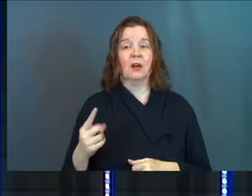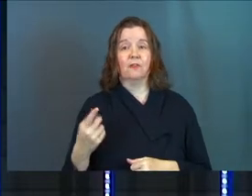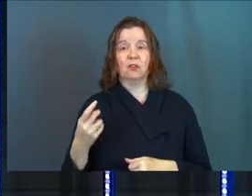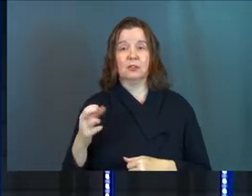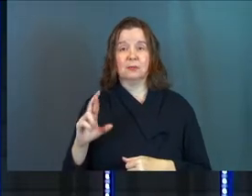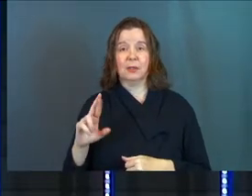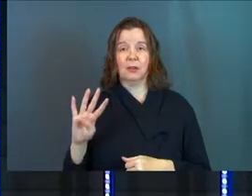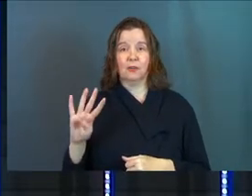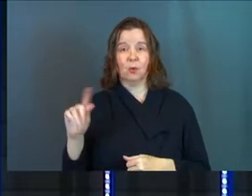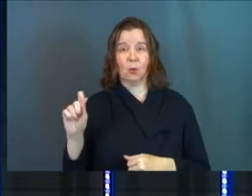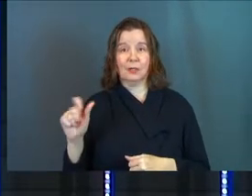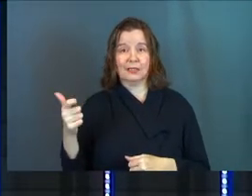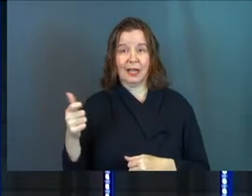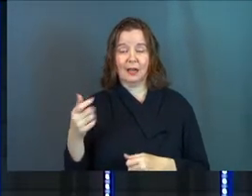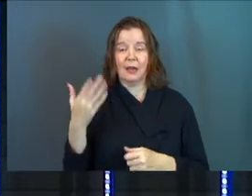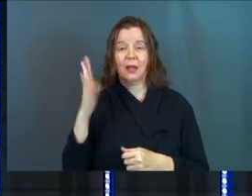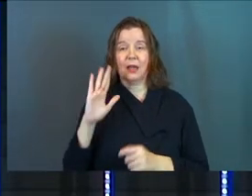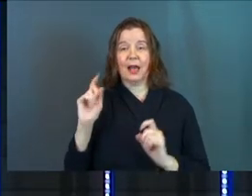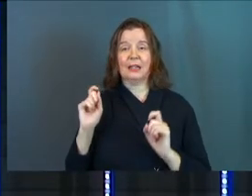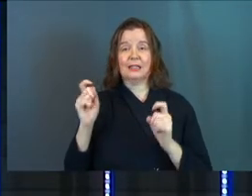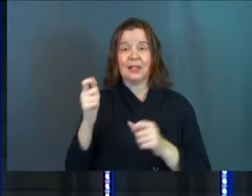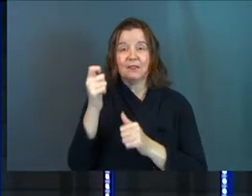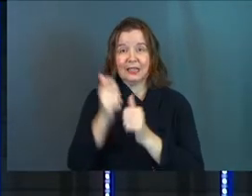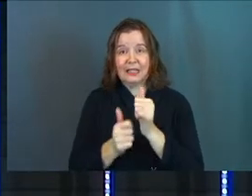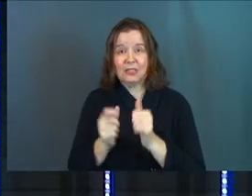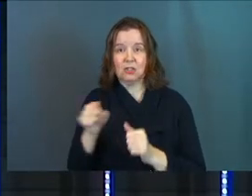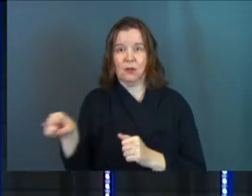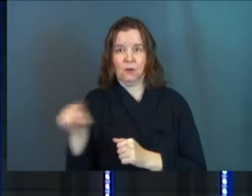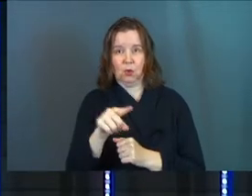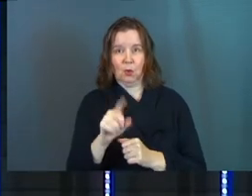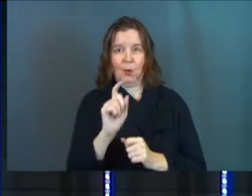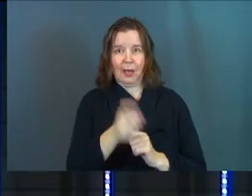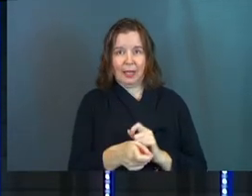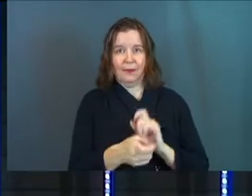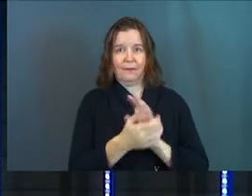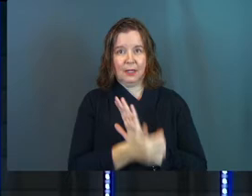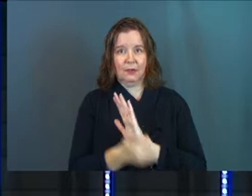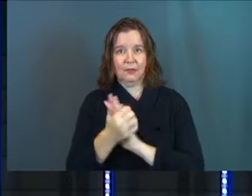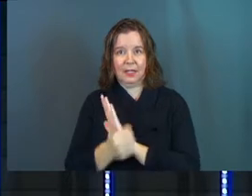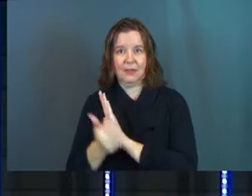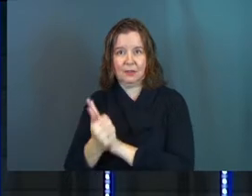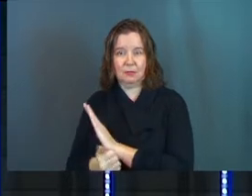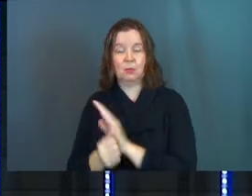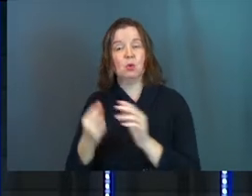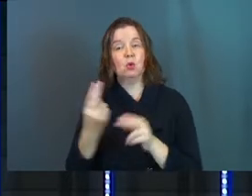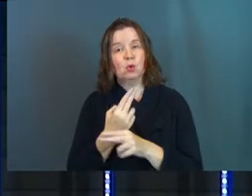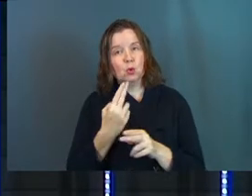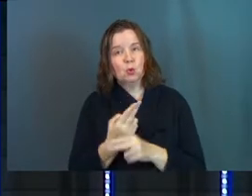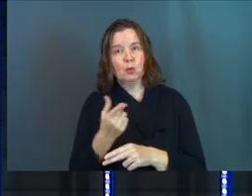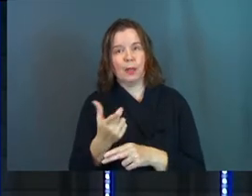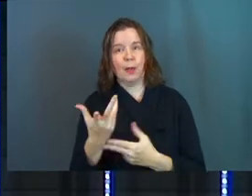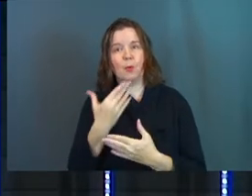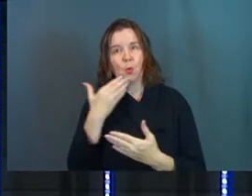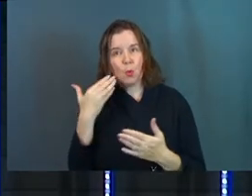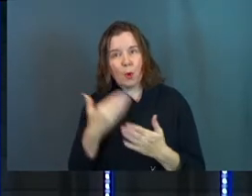1 Peter 4:10, God has given each of you a gift from his great variety of spiritual gifts. Use them well to serve